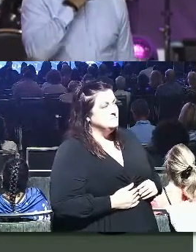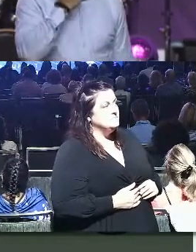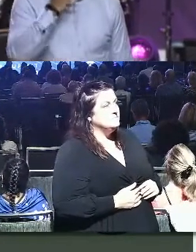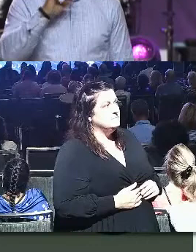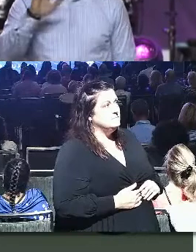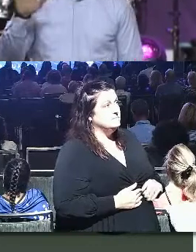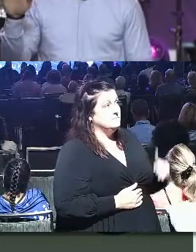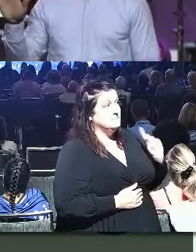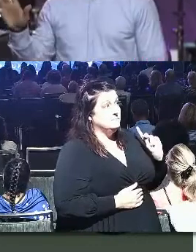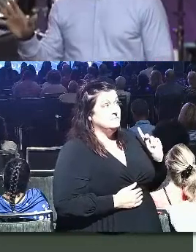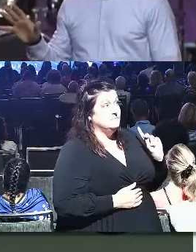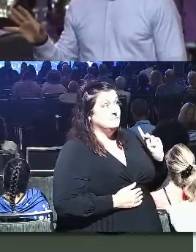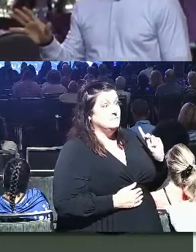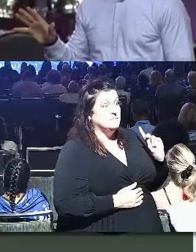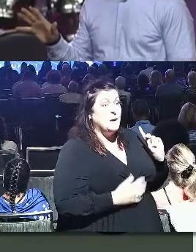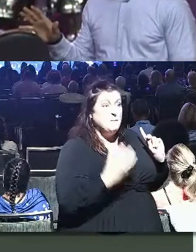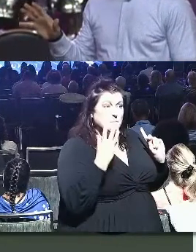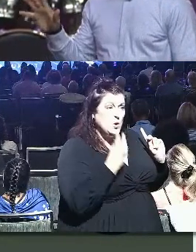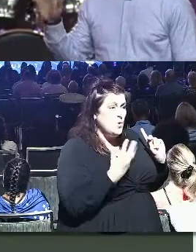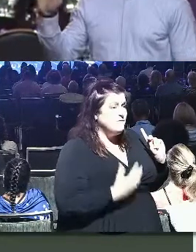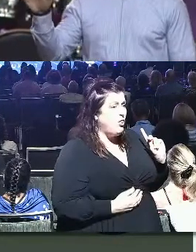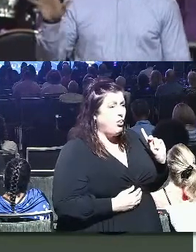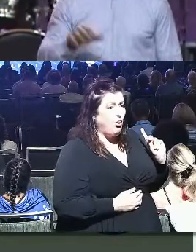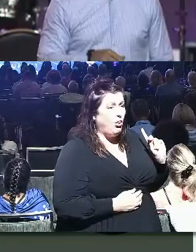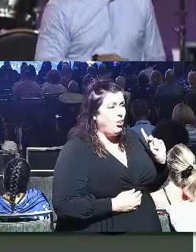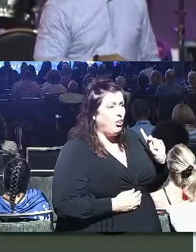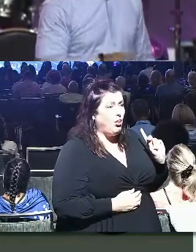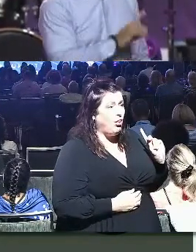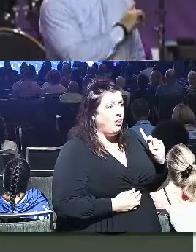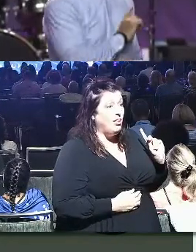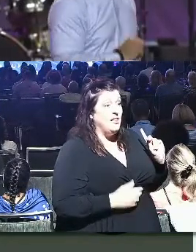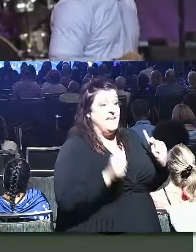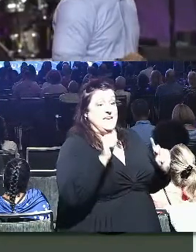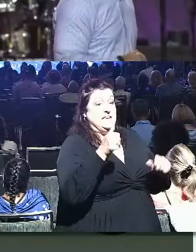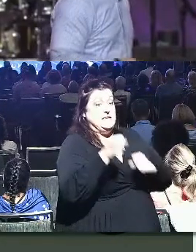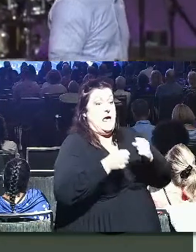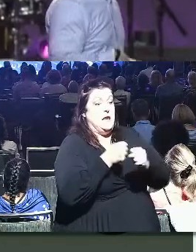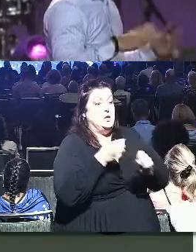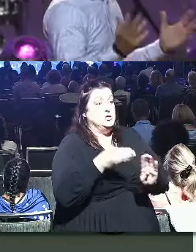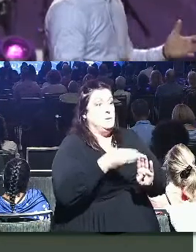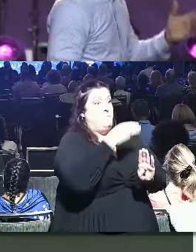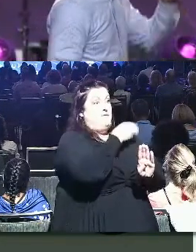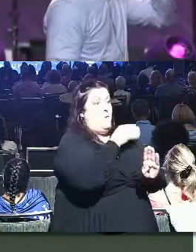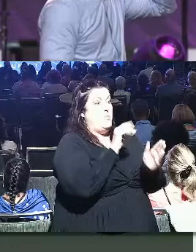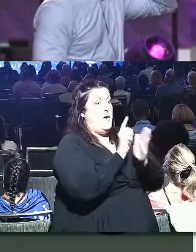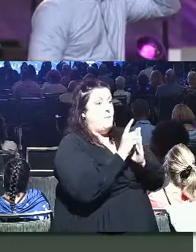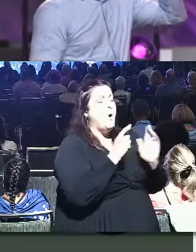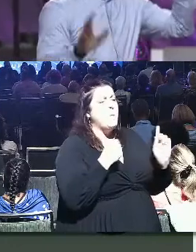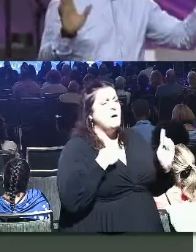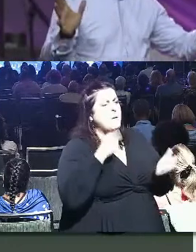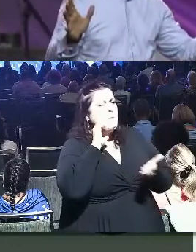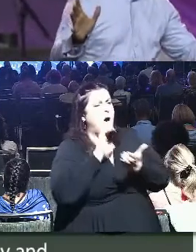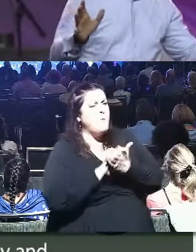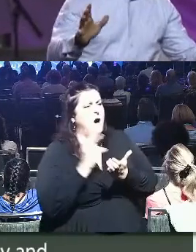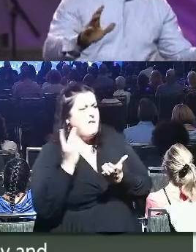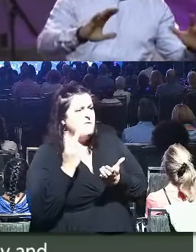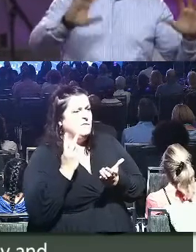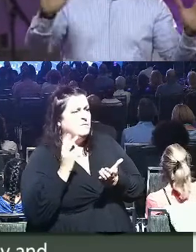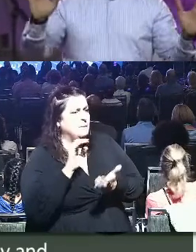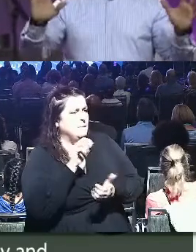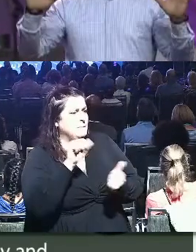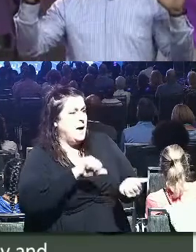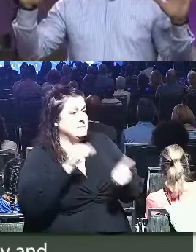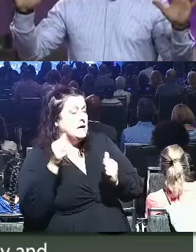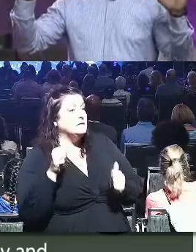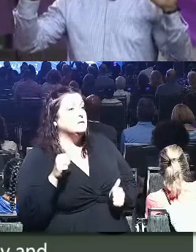And I saw that it was beautiful. 10 years prior to this particular moment when Marci and I were baptized, we were actually not